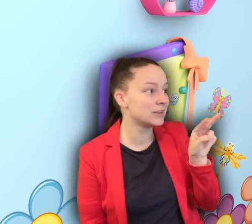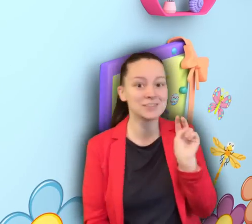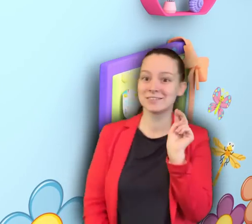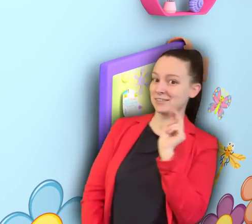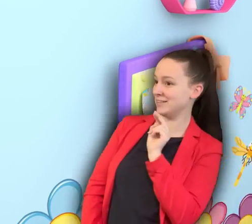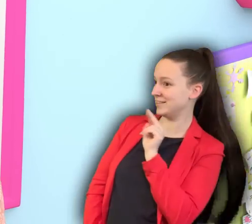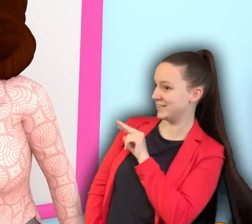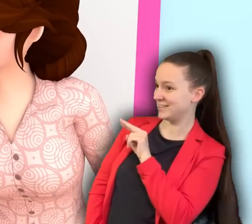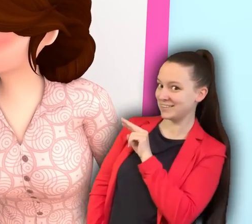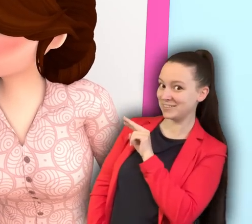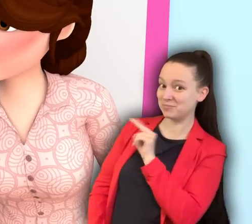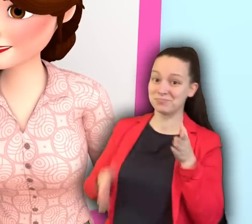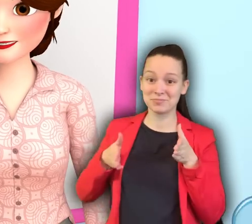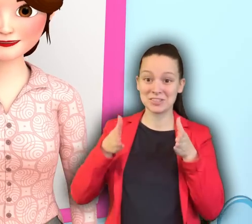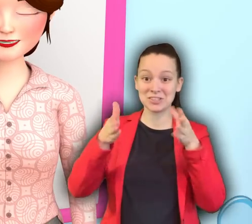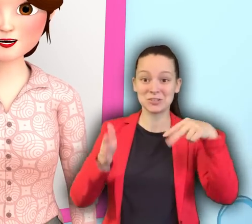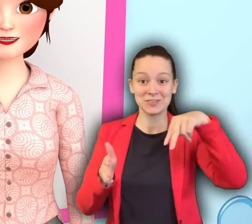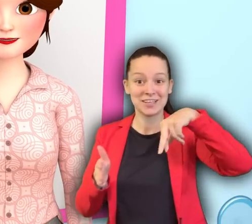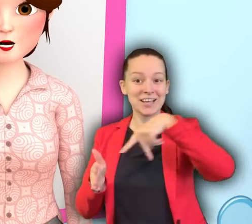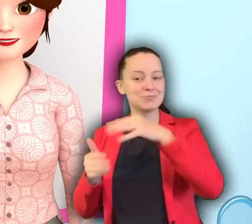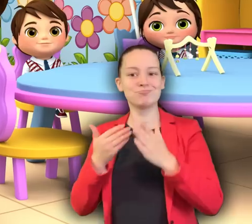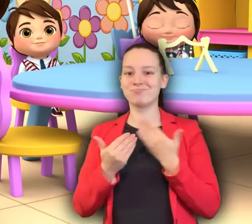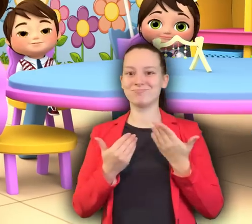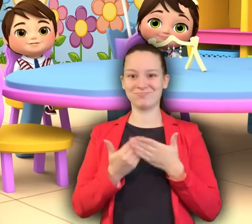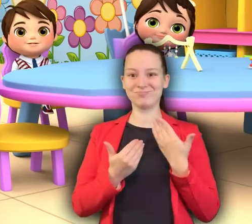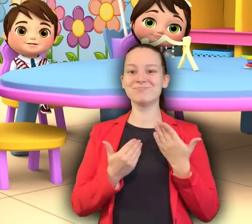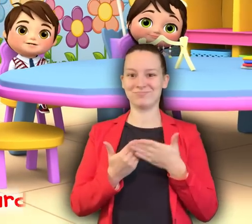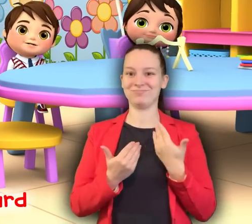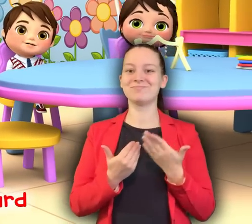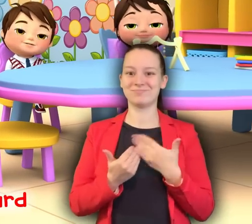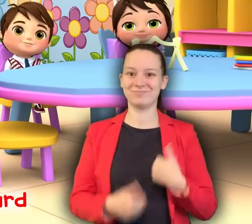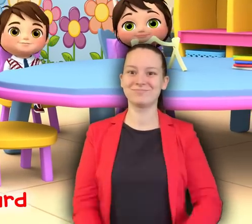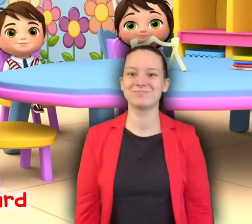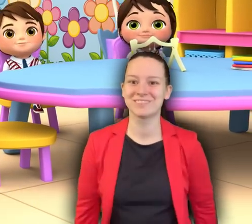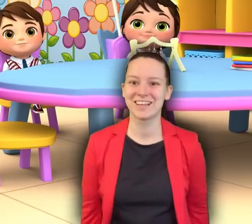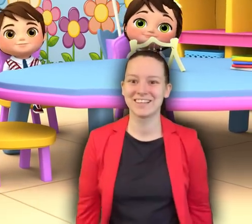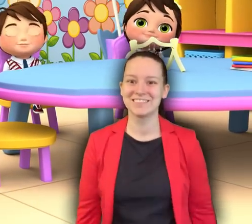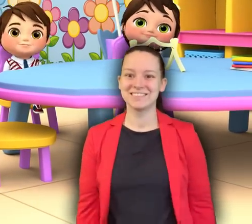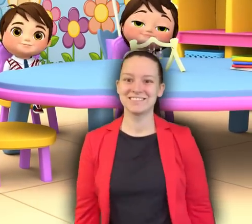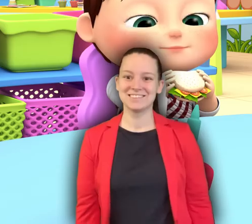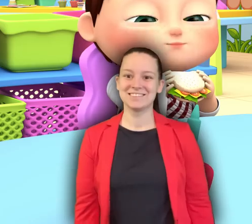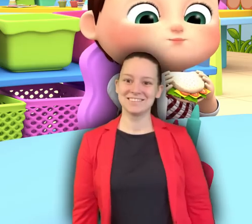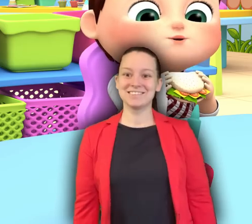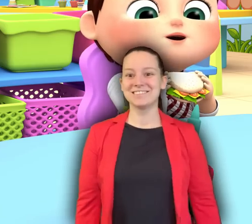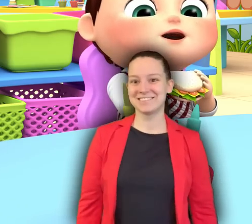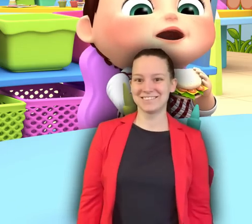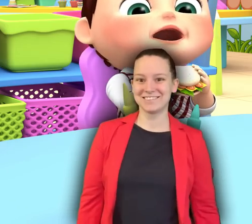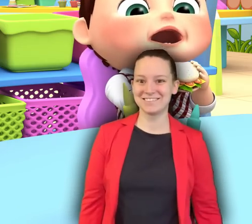look left then you look right crossing the street is not that hard